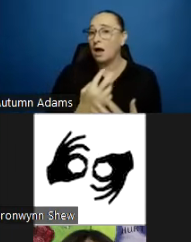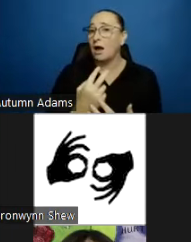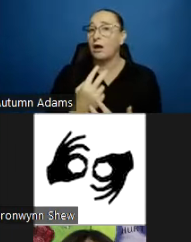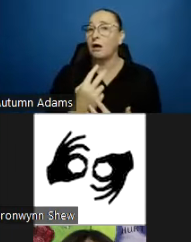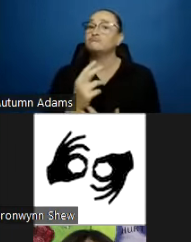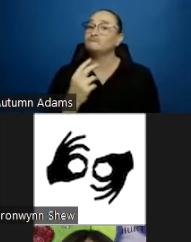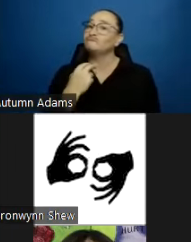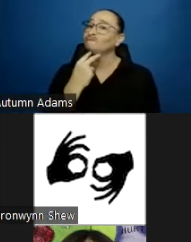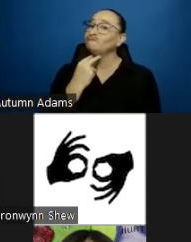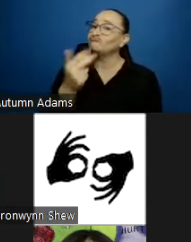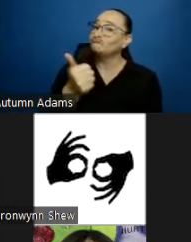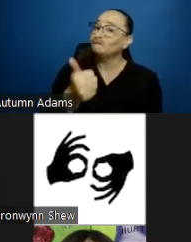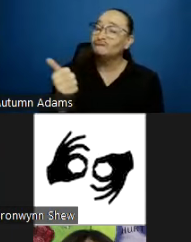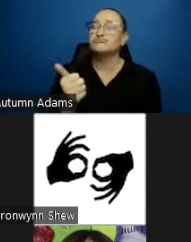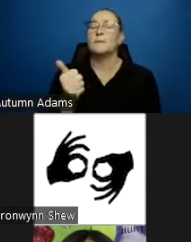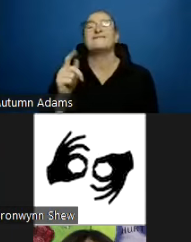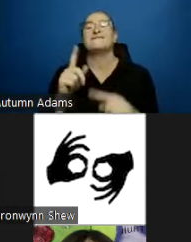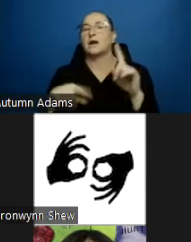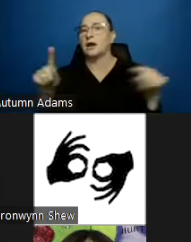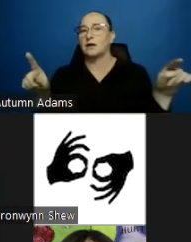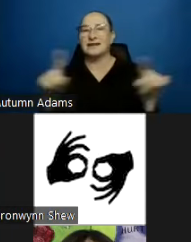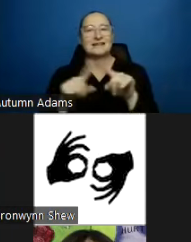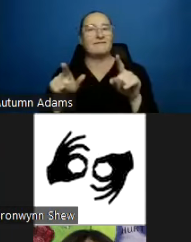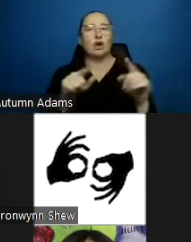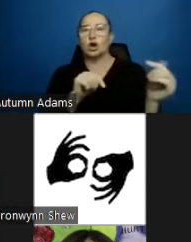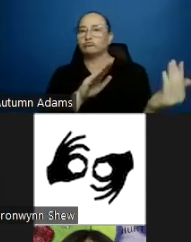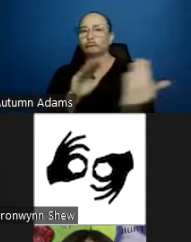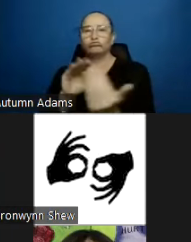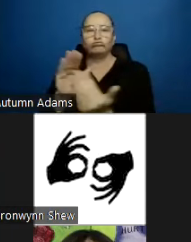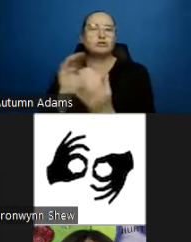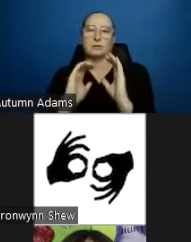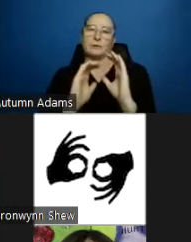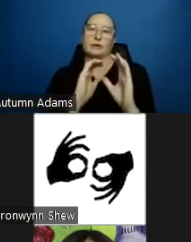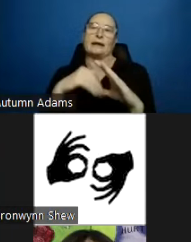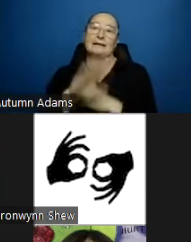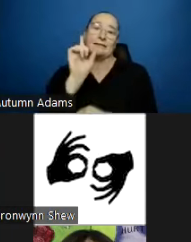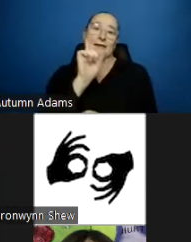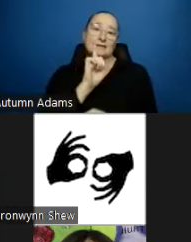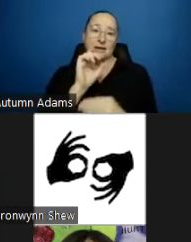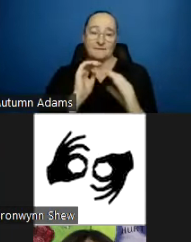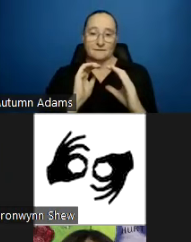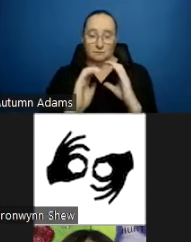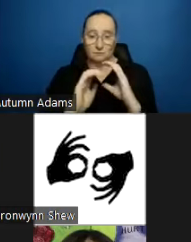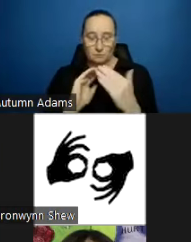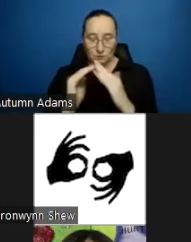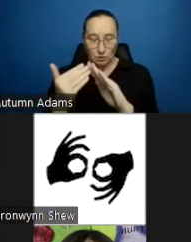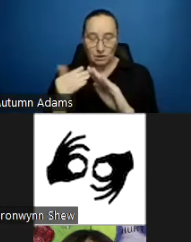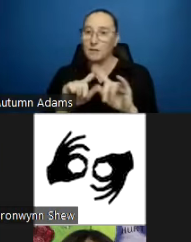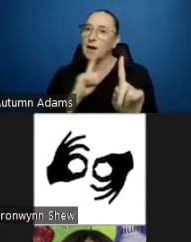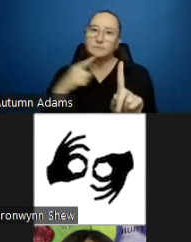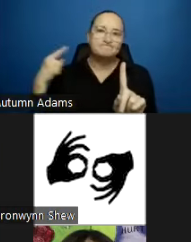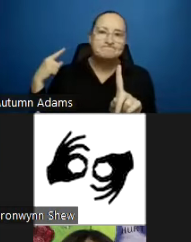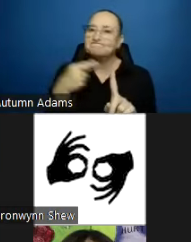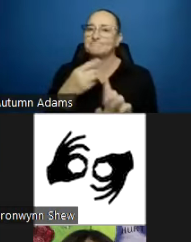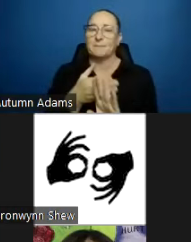much variation and there's different methods of communication within the deaf community. But the key before you begin working